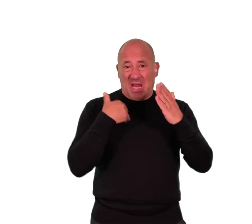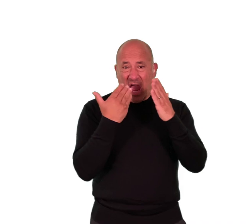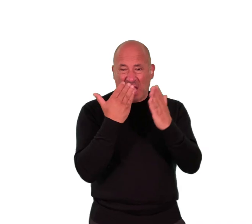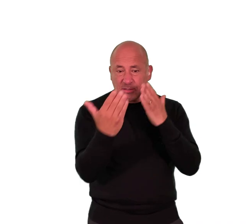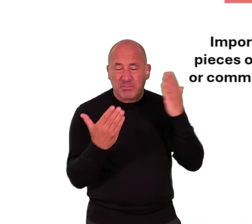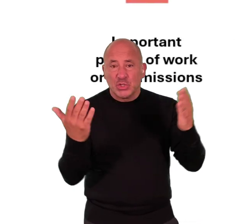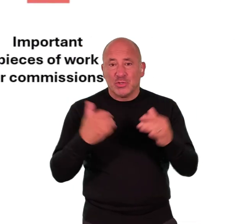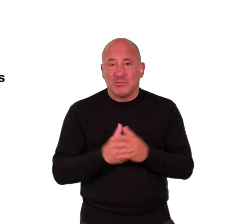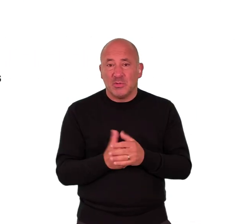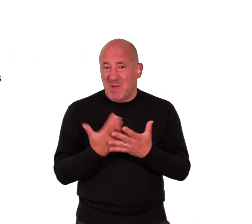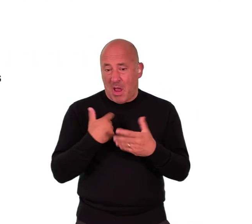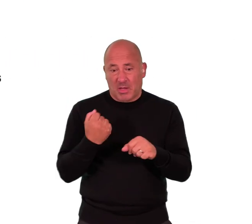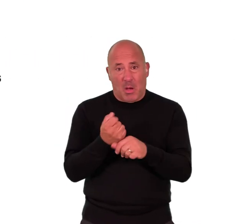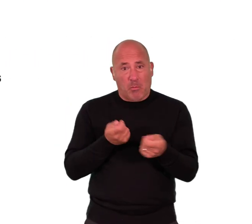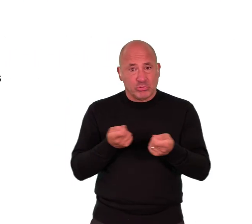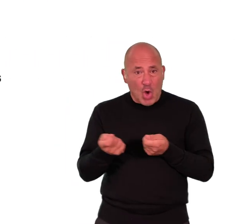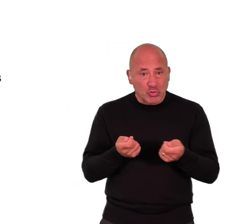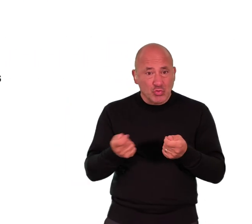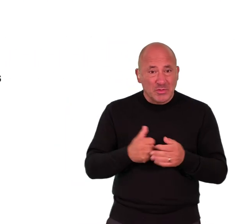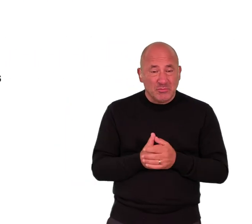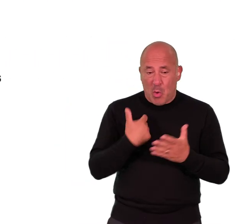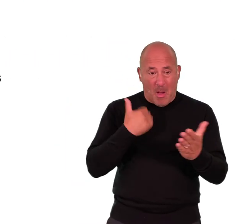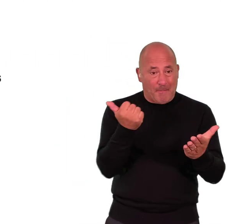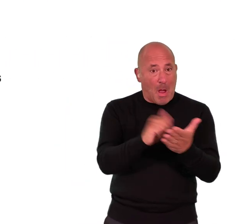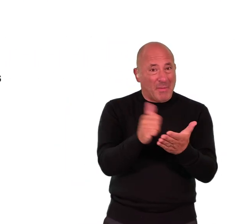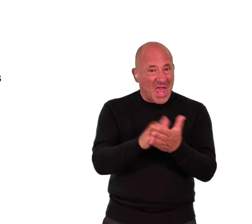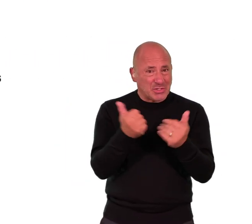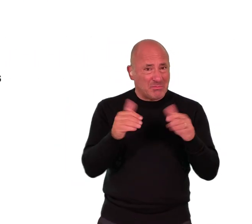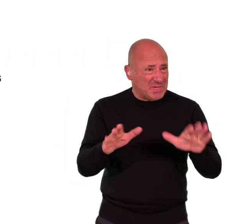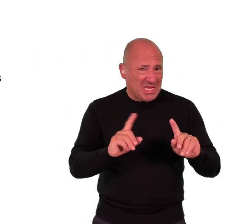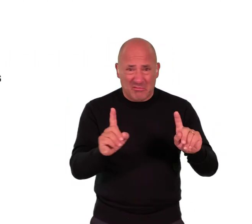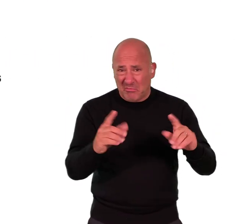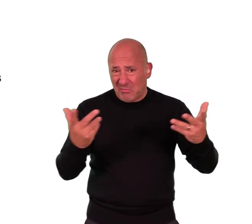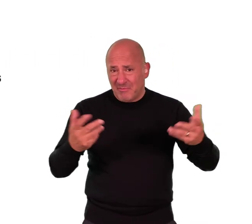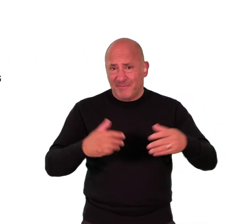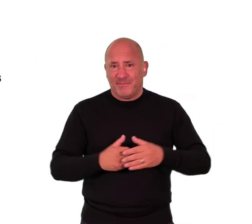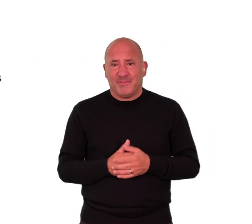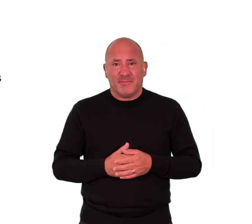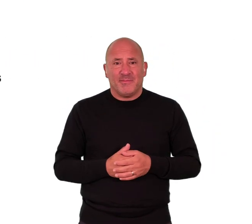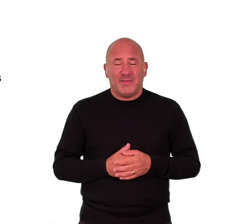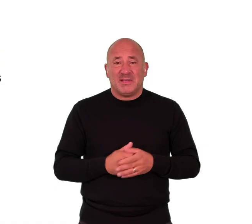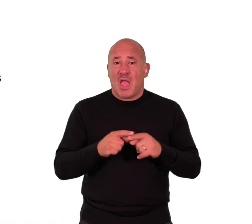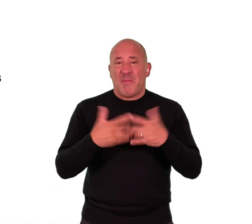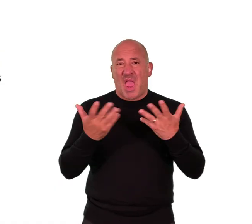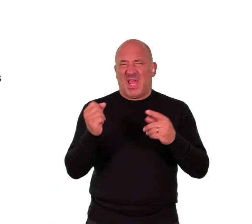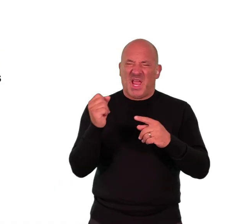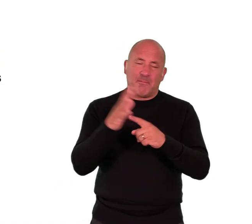Any important commissions that you've received, or important pieces of work that you've completed.